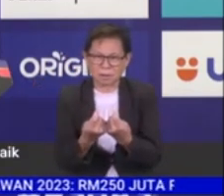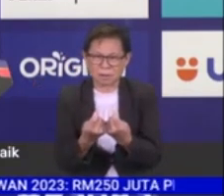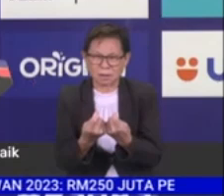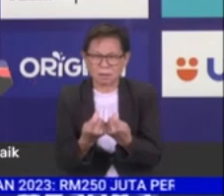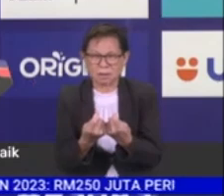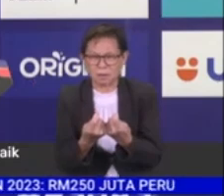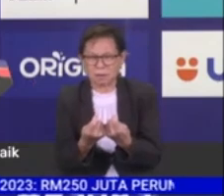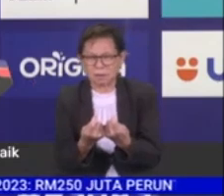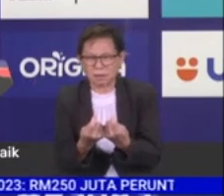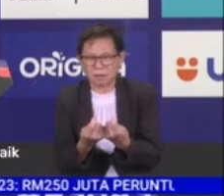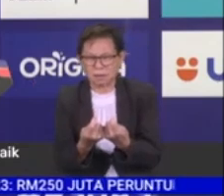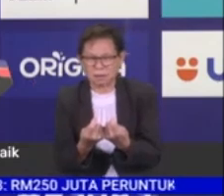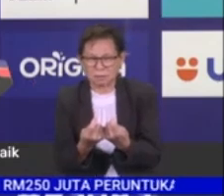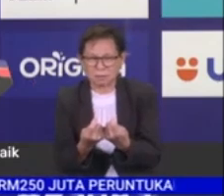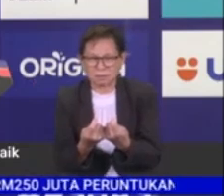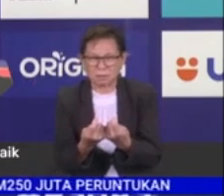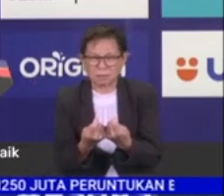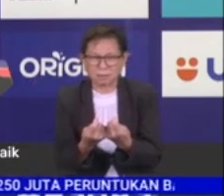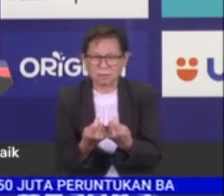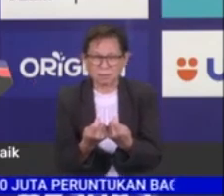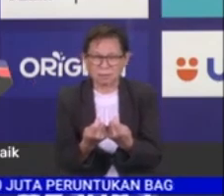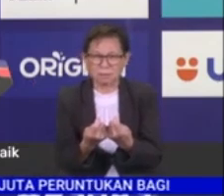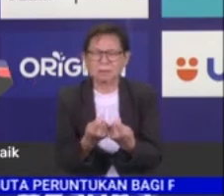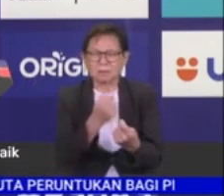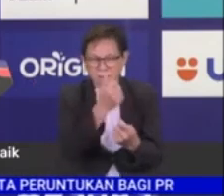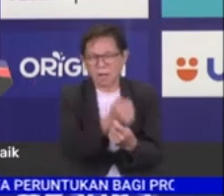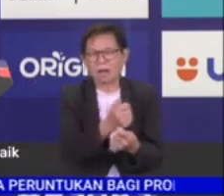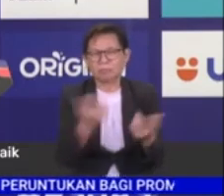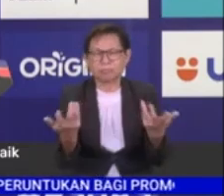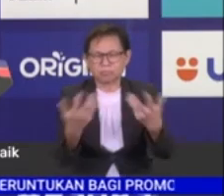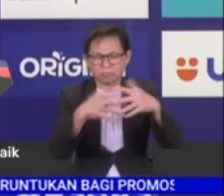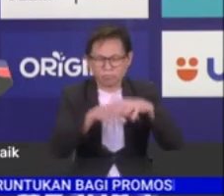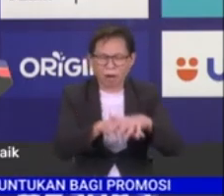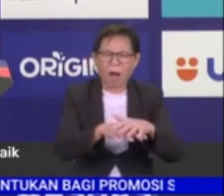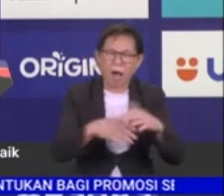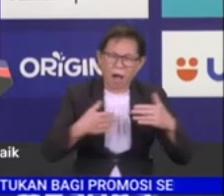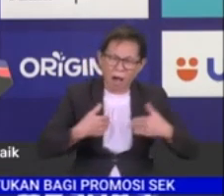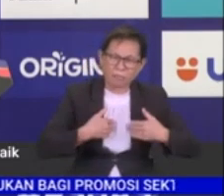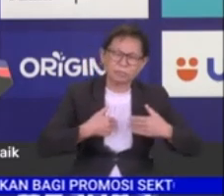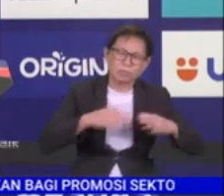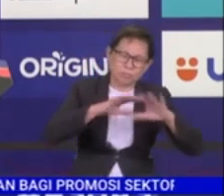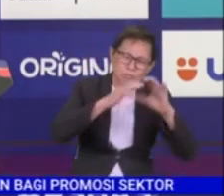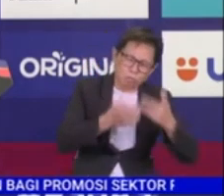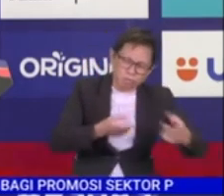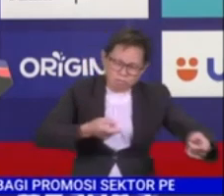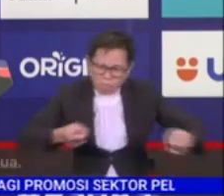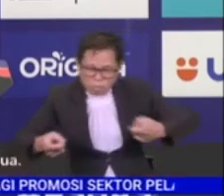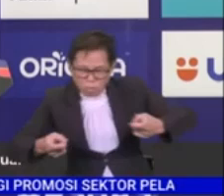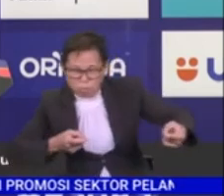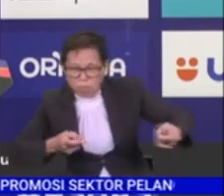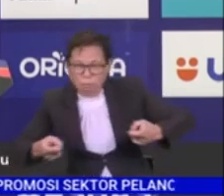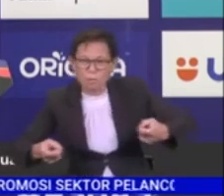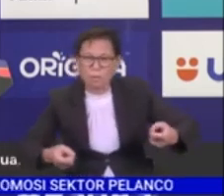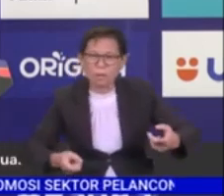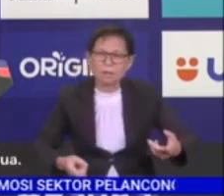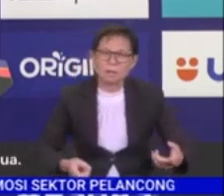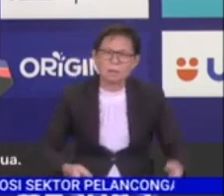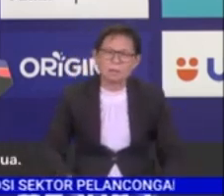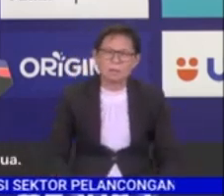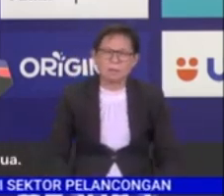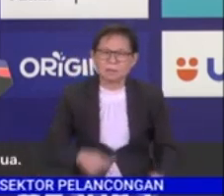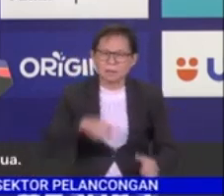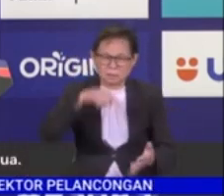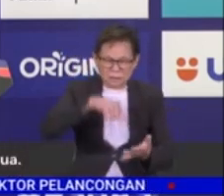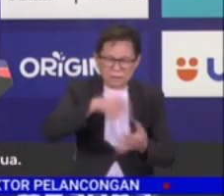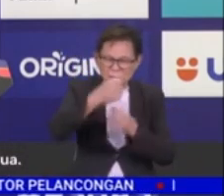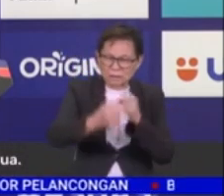with another movements. They were having better combinations. We have the ball. We control the game, and I'm very glad for them because it's not easy. Eh?